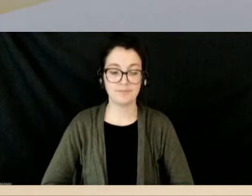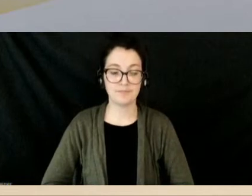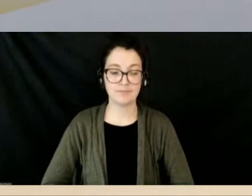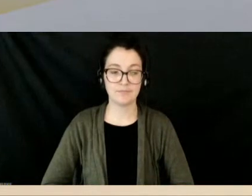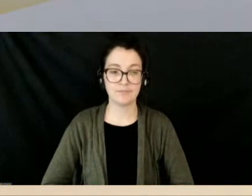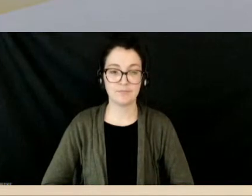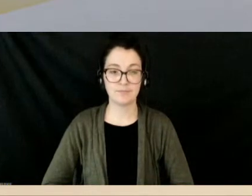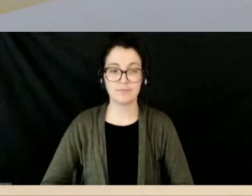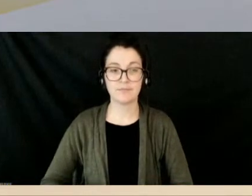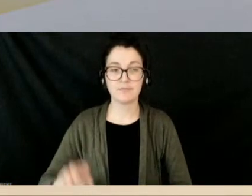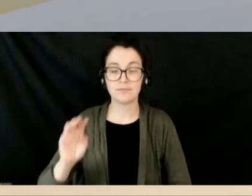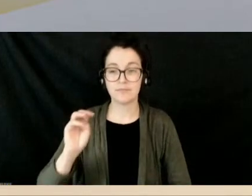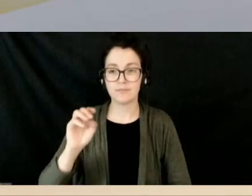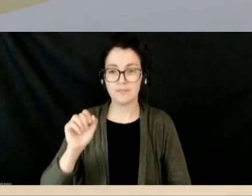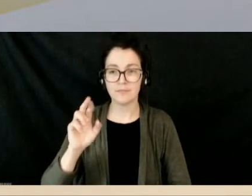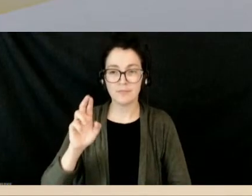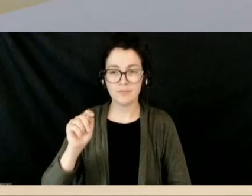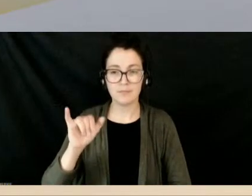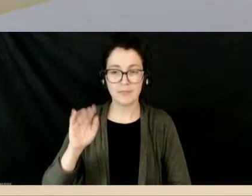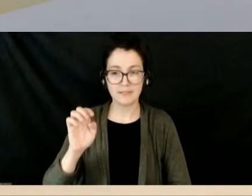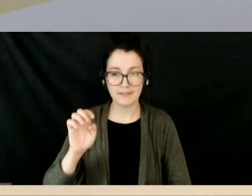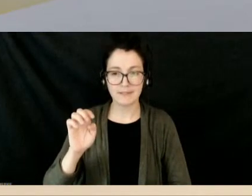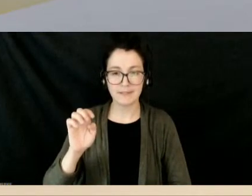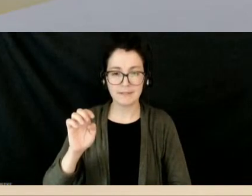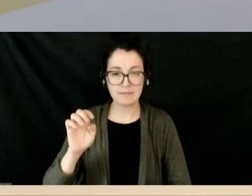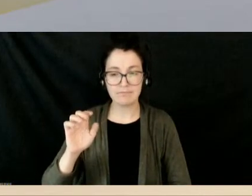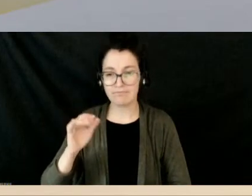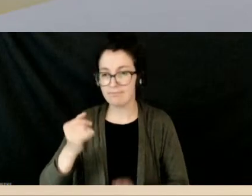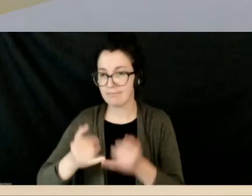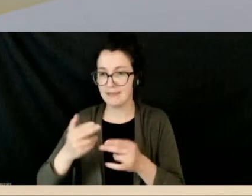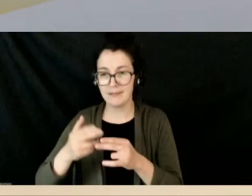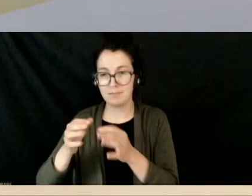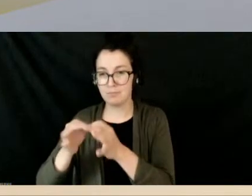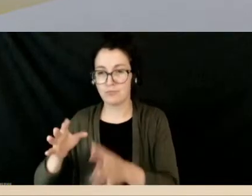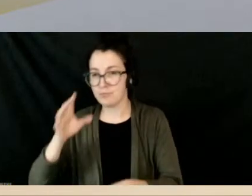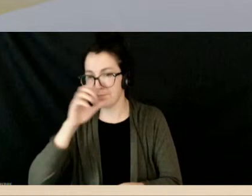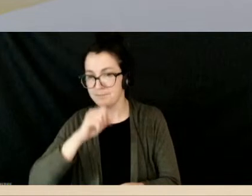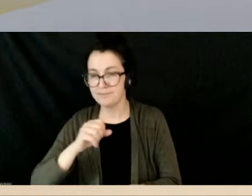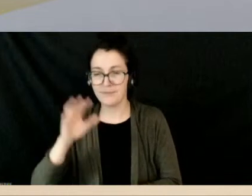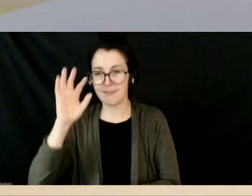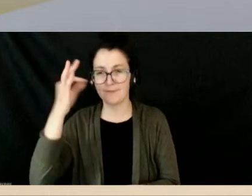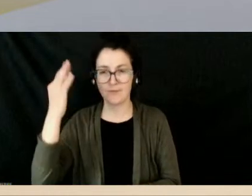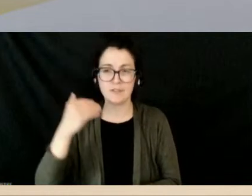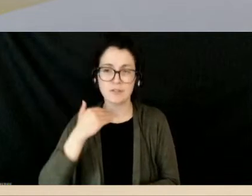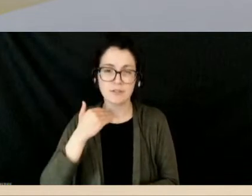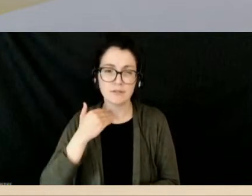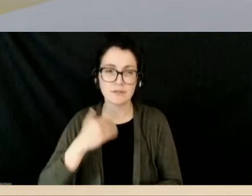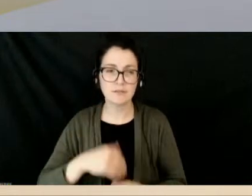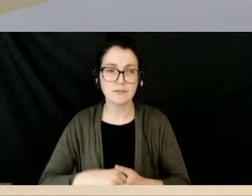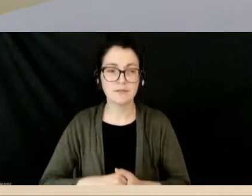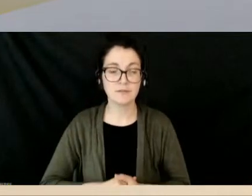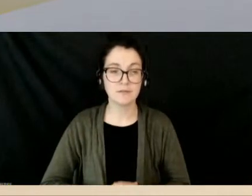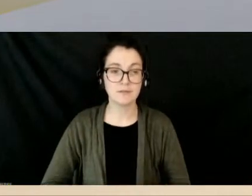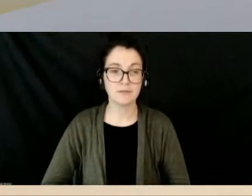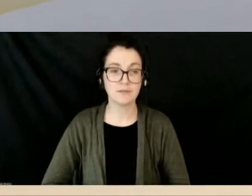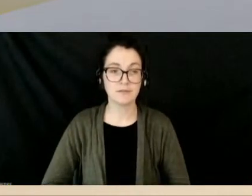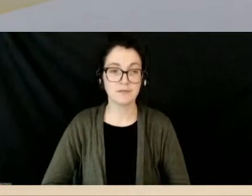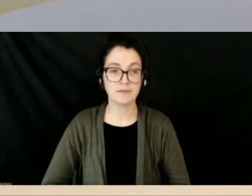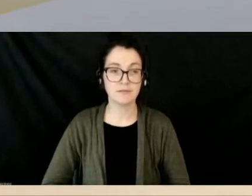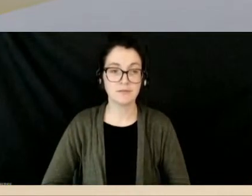Marine Arnaud, La Voix. Good afternoon to you both. J'ai une question pour vous en français, Dr